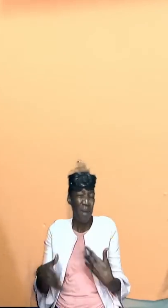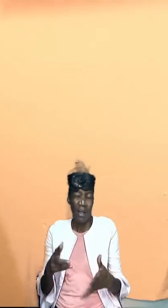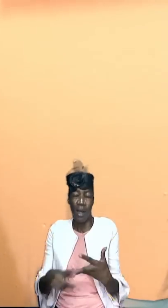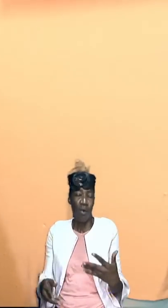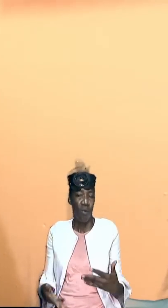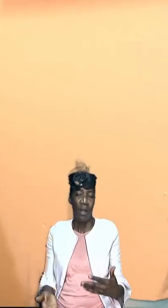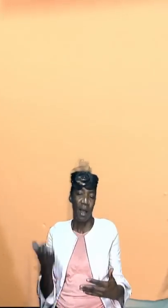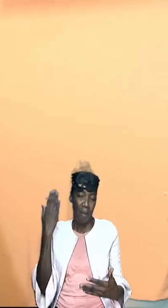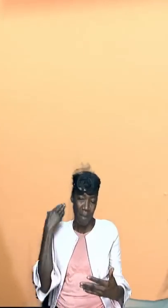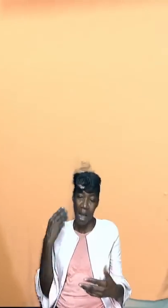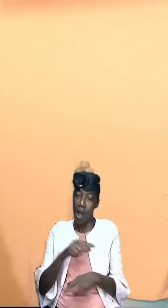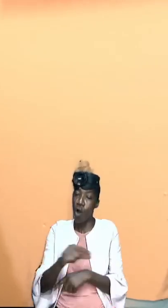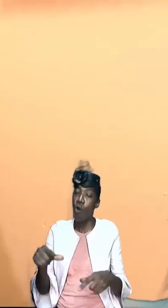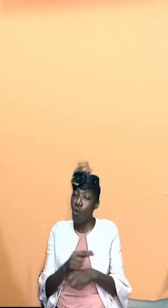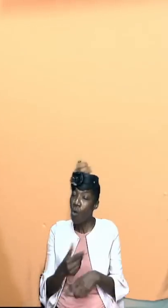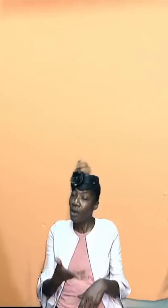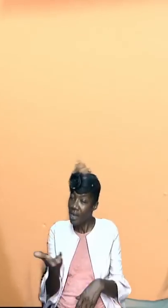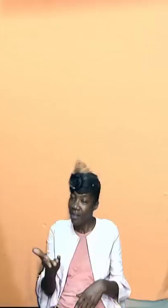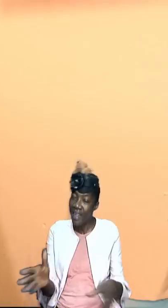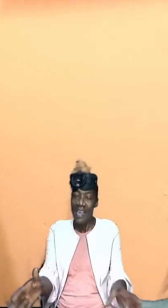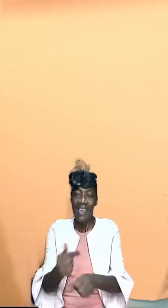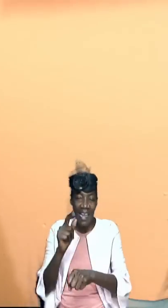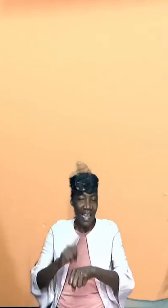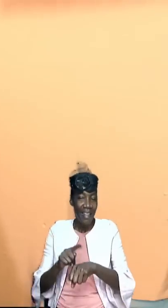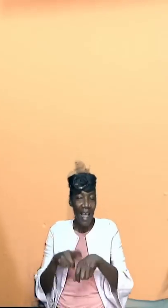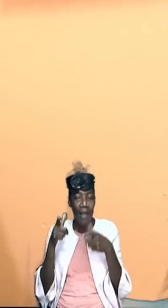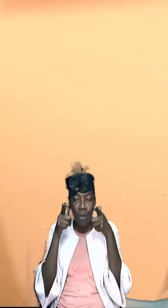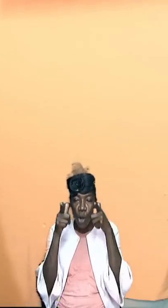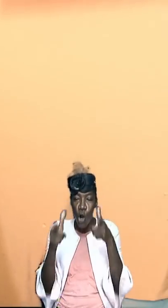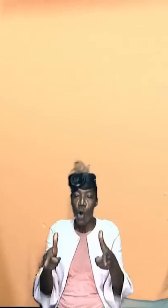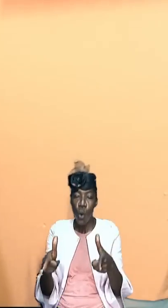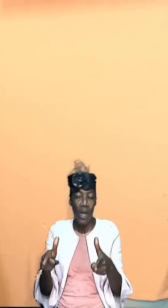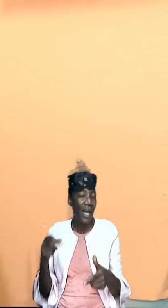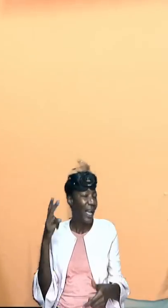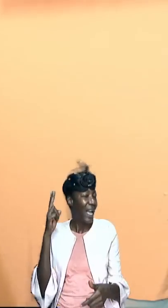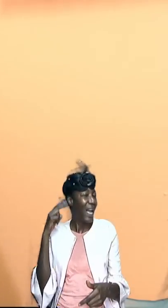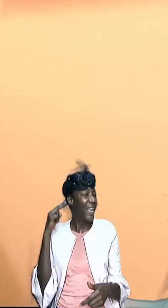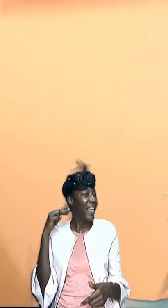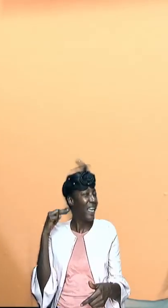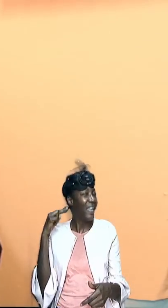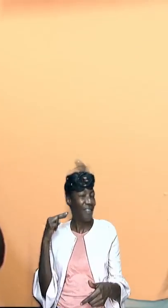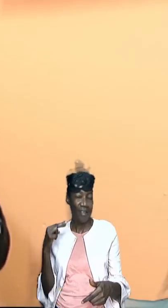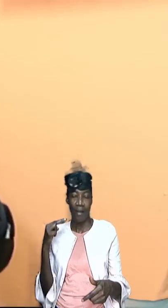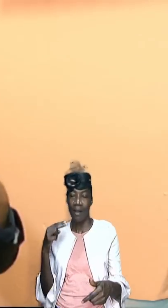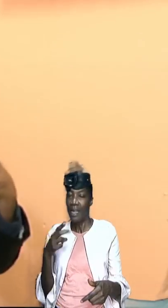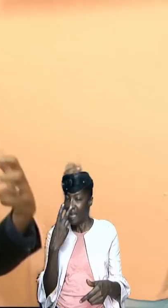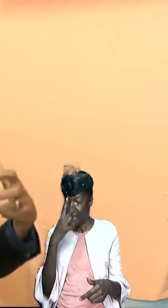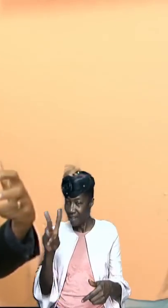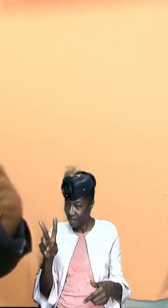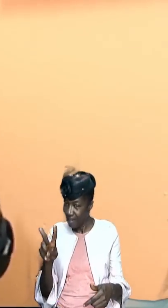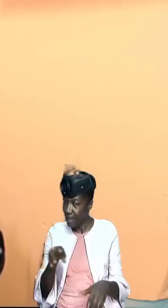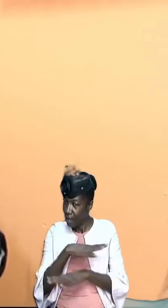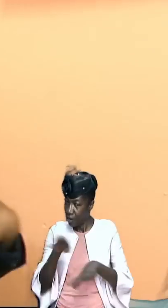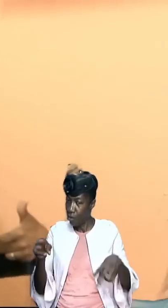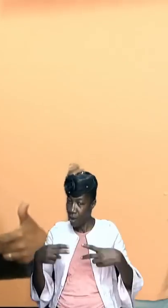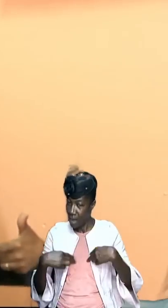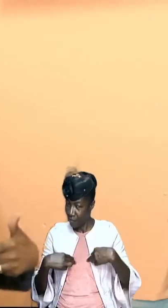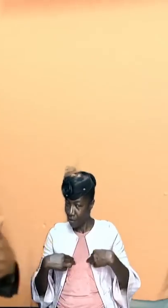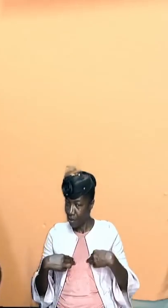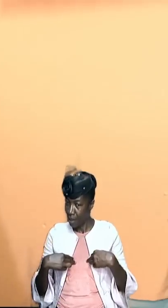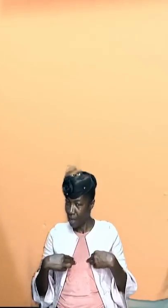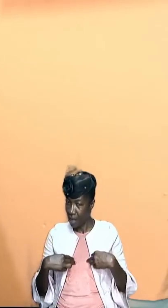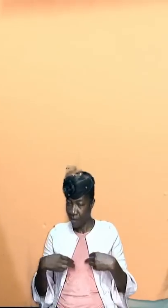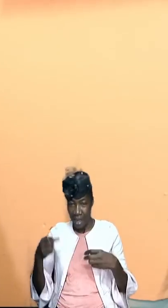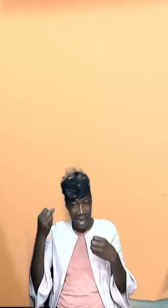do take the time out to look at it and just to listen and to see how it comes together. You don't have to have a science